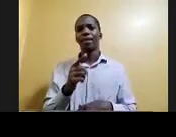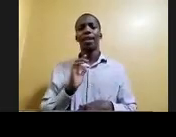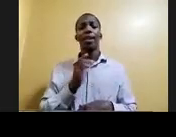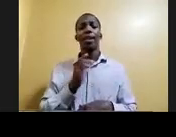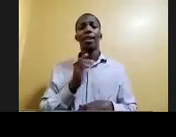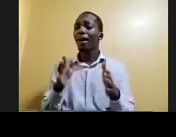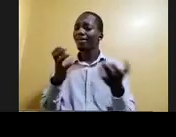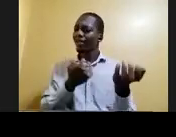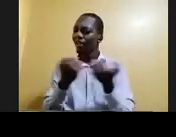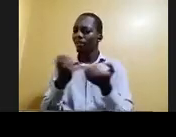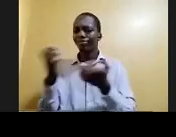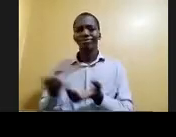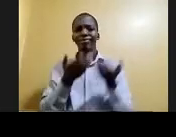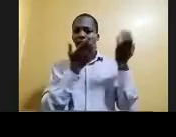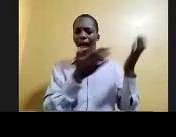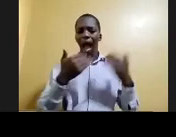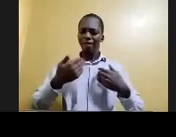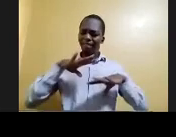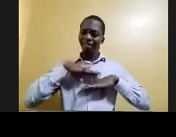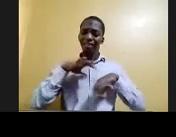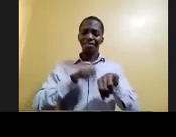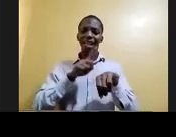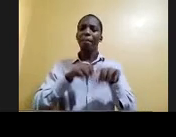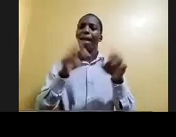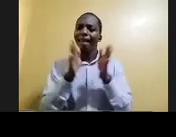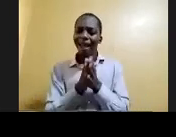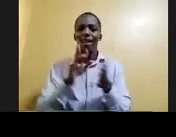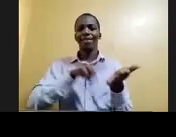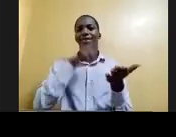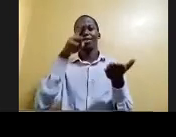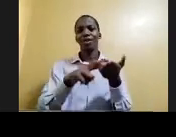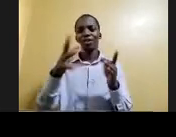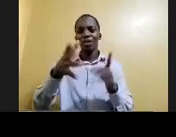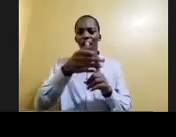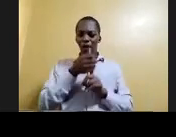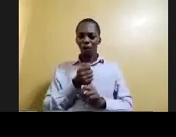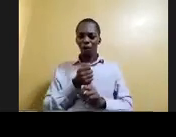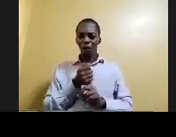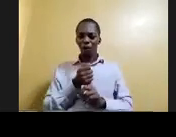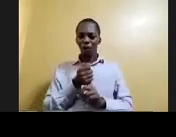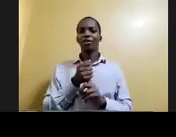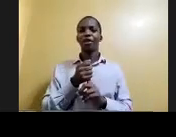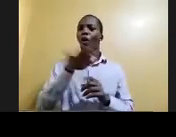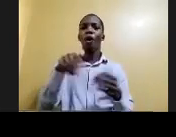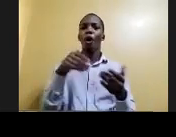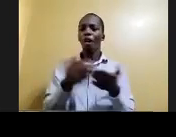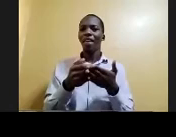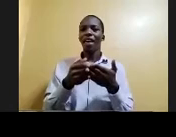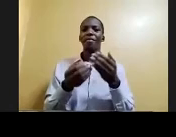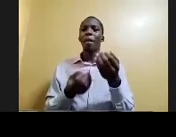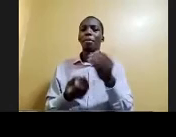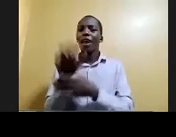exporters have sufficient time and resources to adapt their production to the ever-evolving regulations. In this, I must